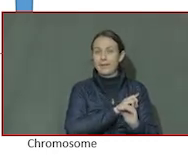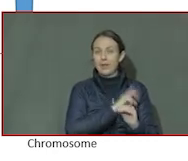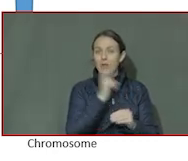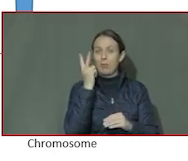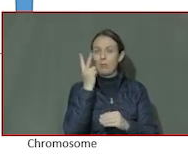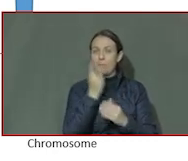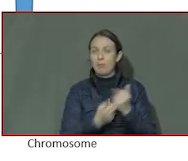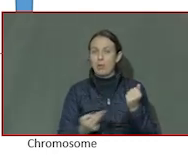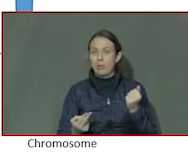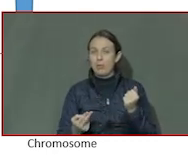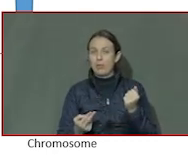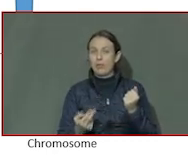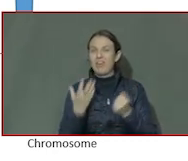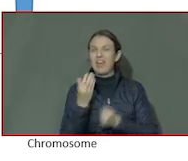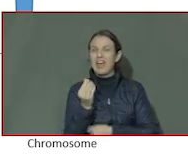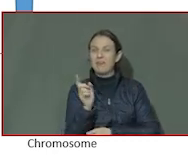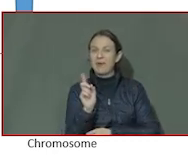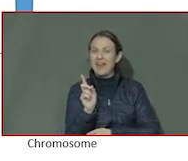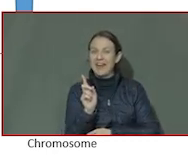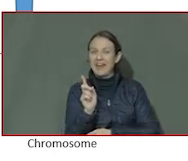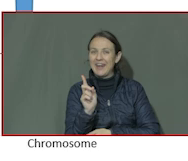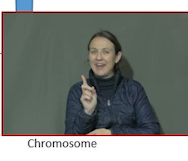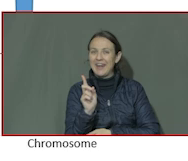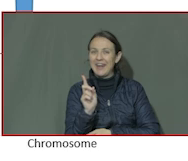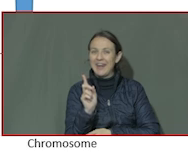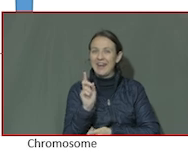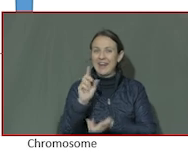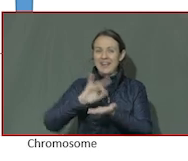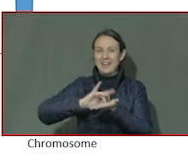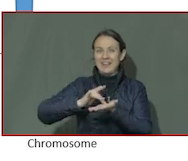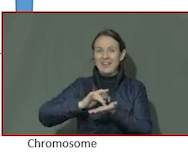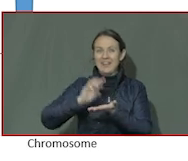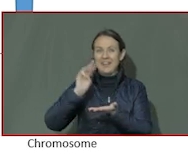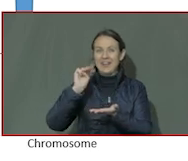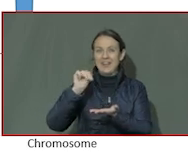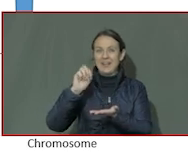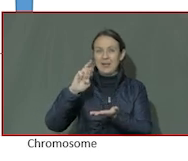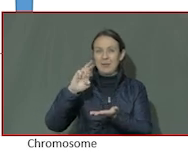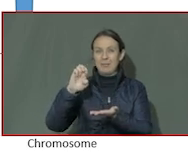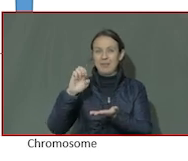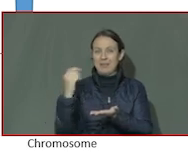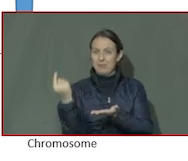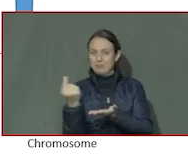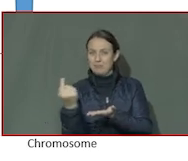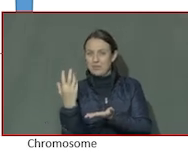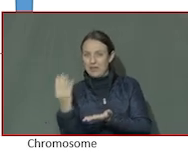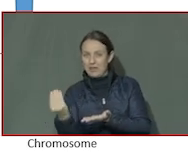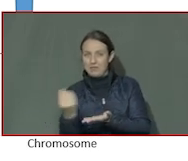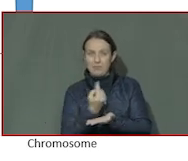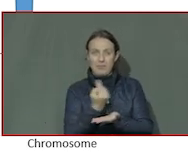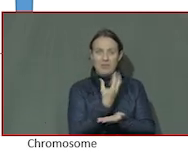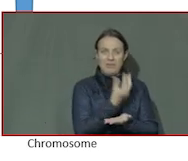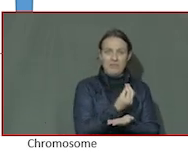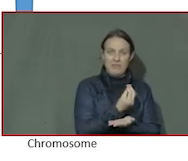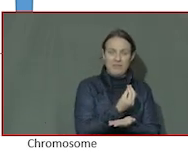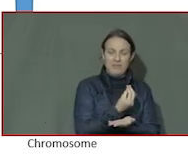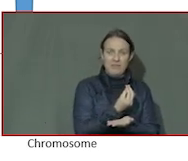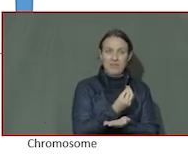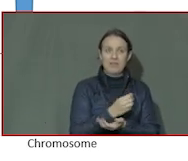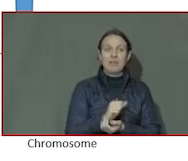Both of them, they have what? A centromere. A chromatid does not have